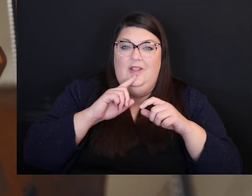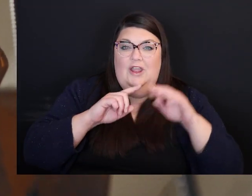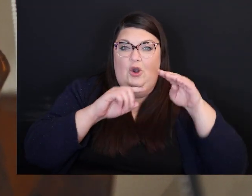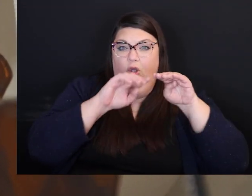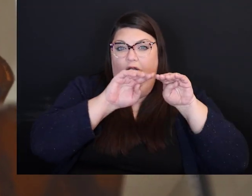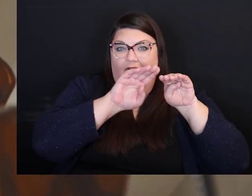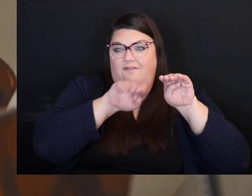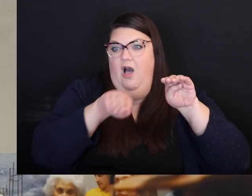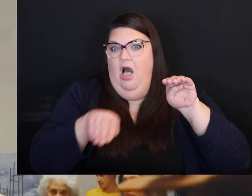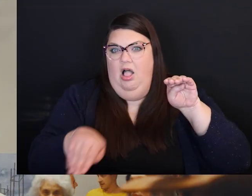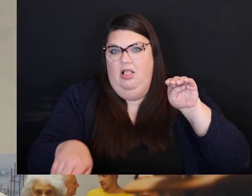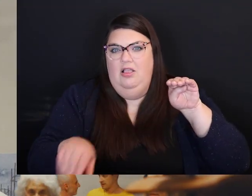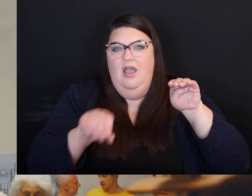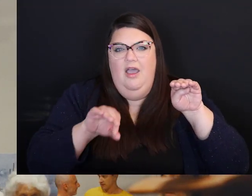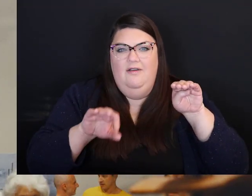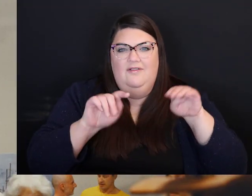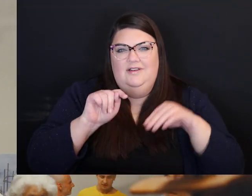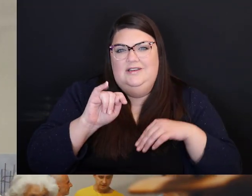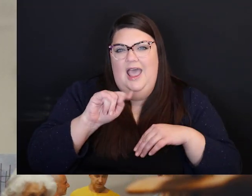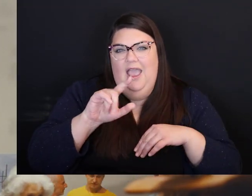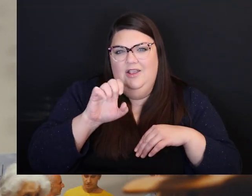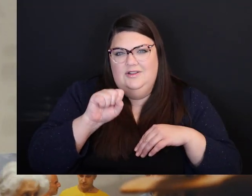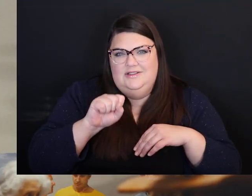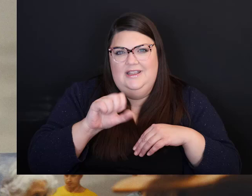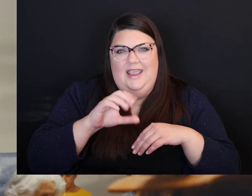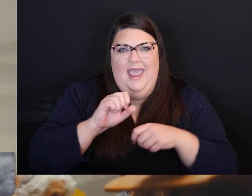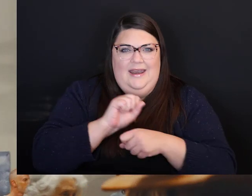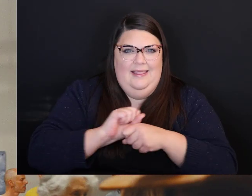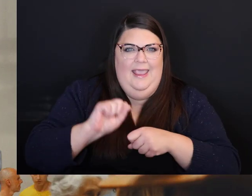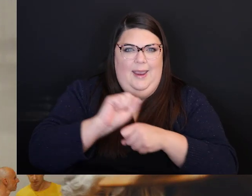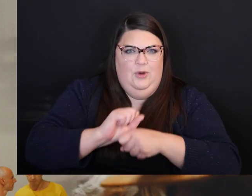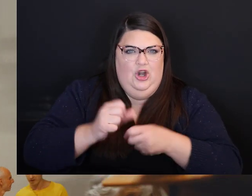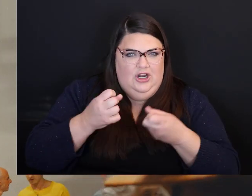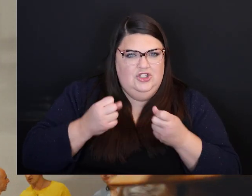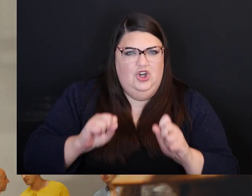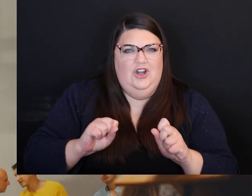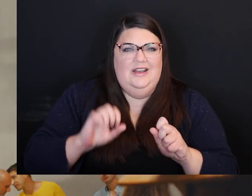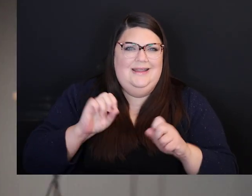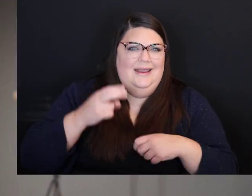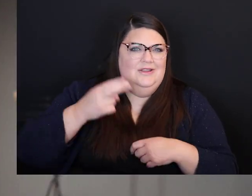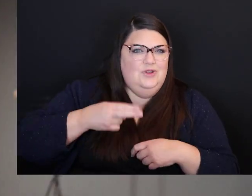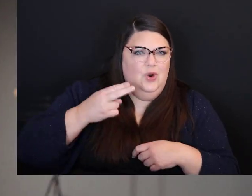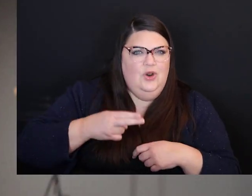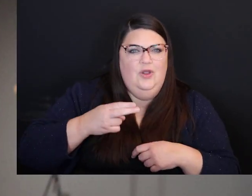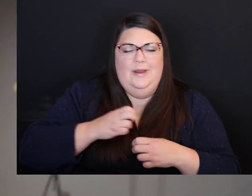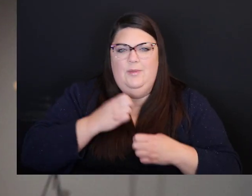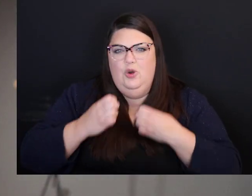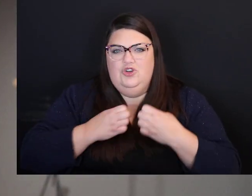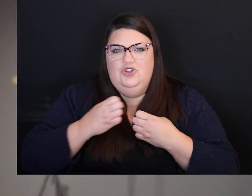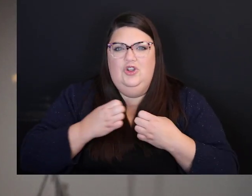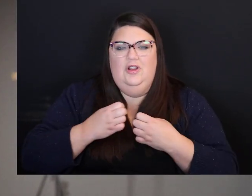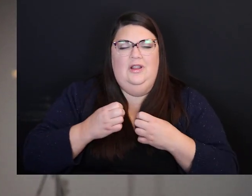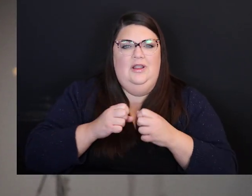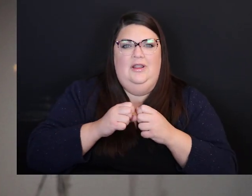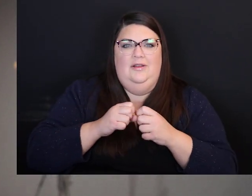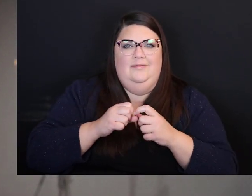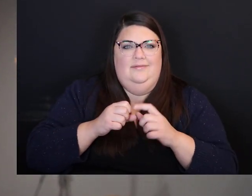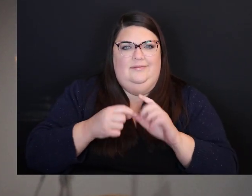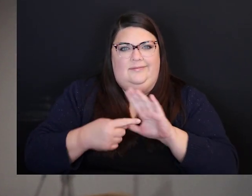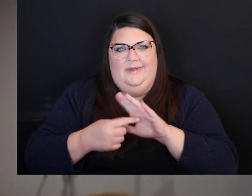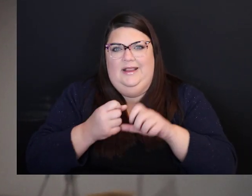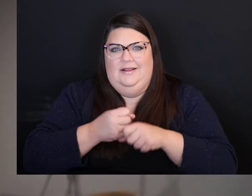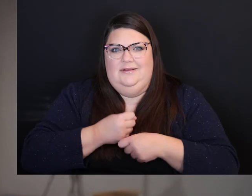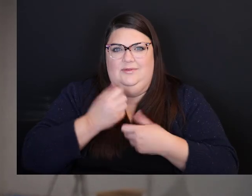tiles, followed by the force of labor exerted. There's a kind of emotional or historical unraveling happening, as well as one of memory,